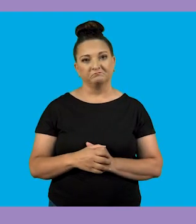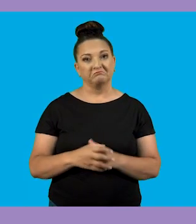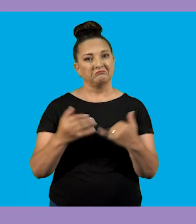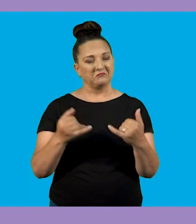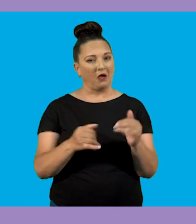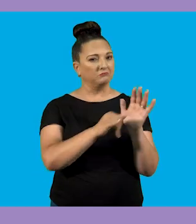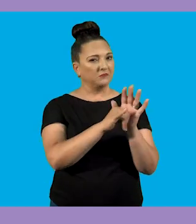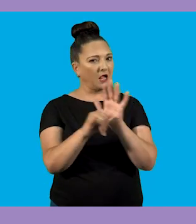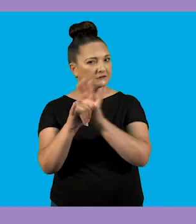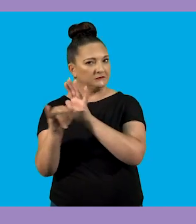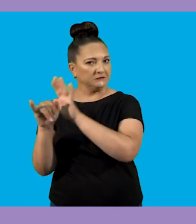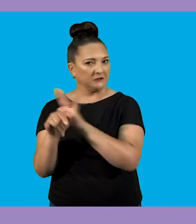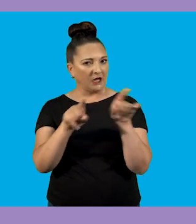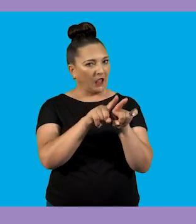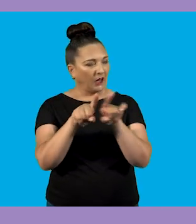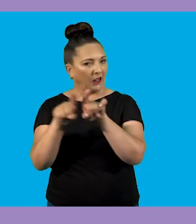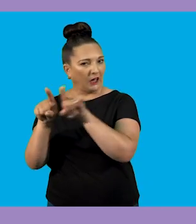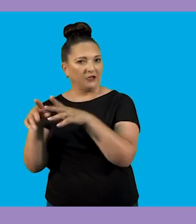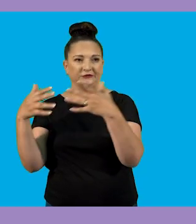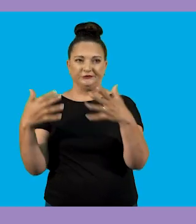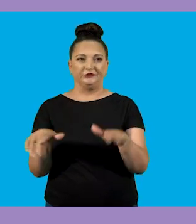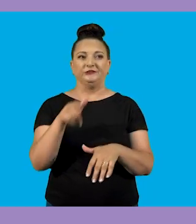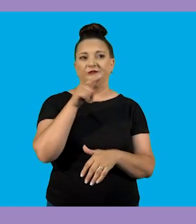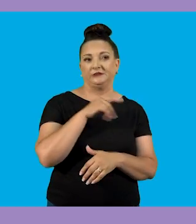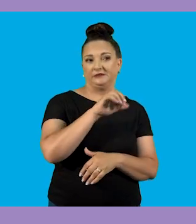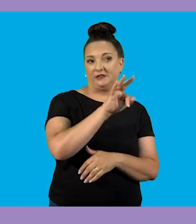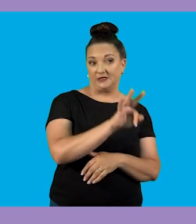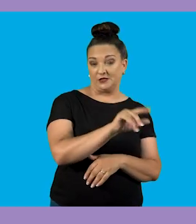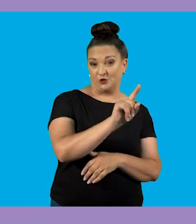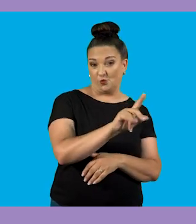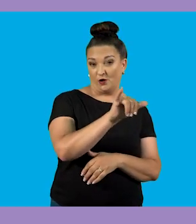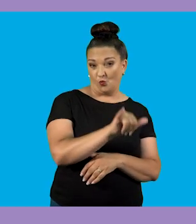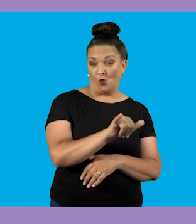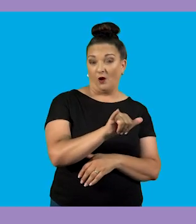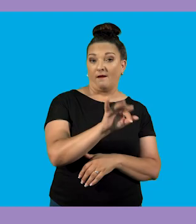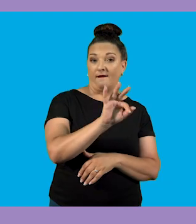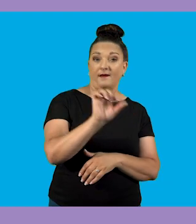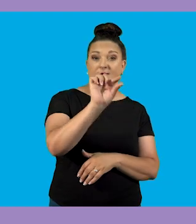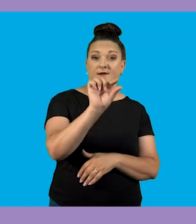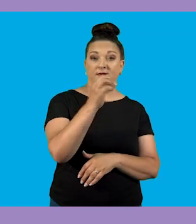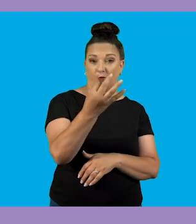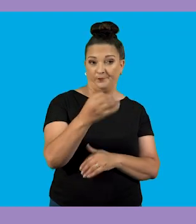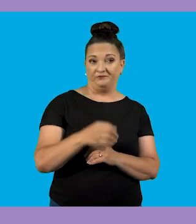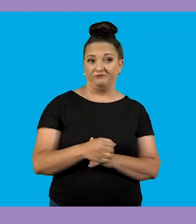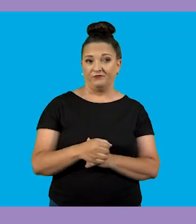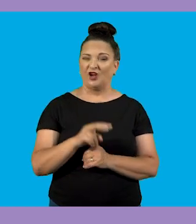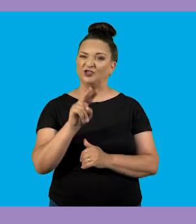we had already identified the like terms. We said that 31y cubed